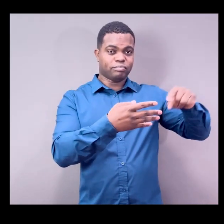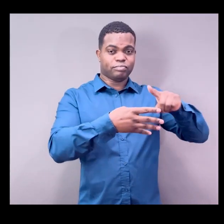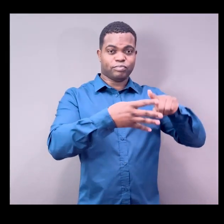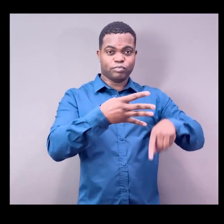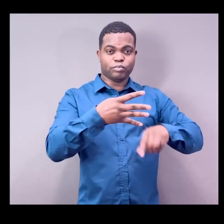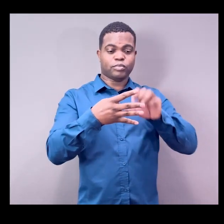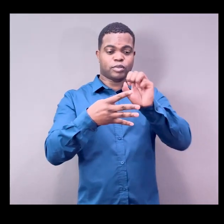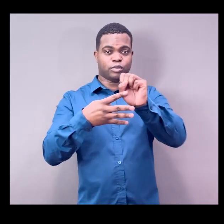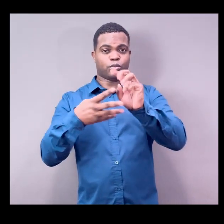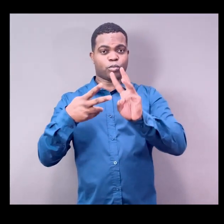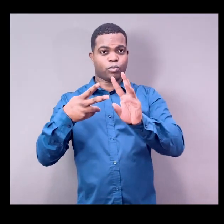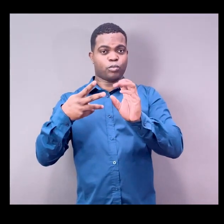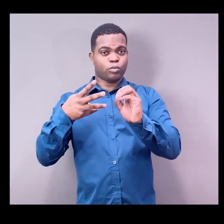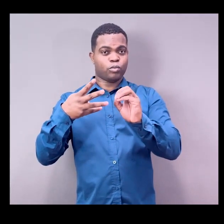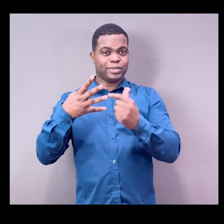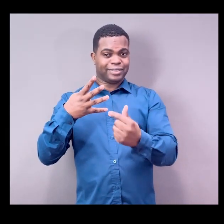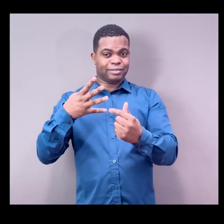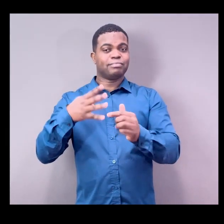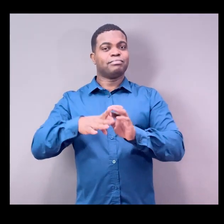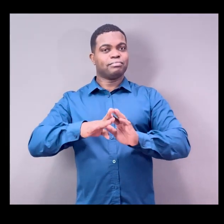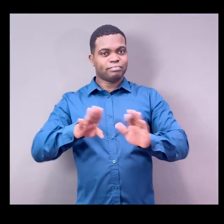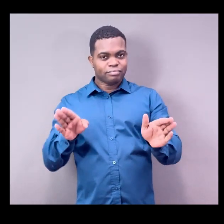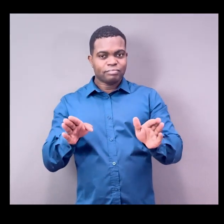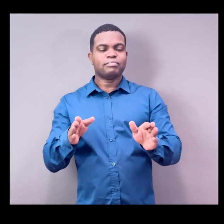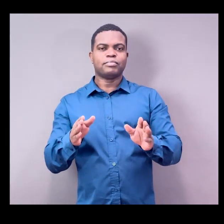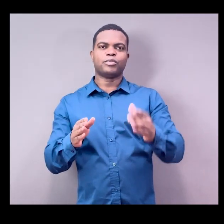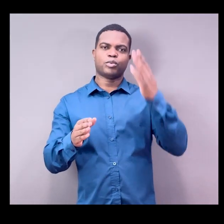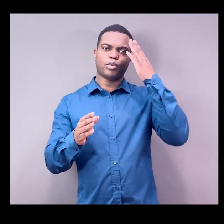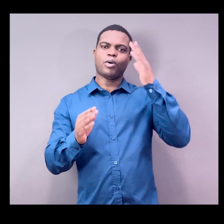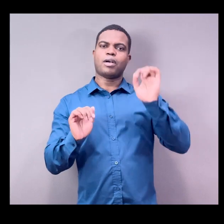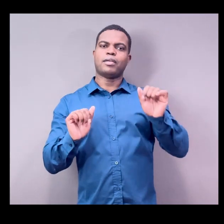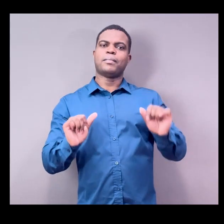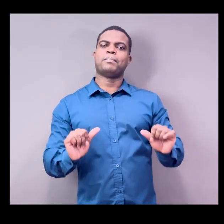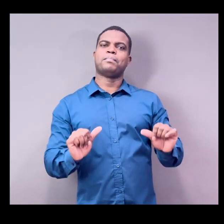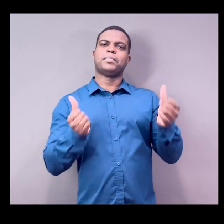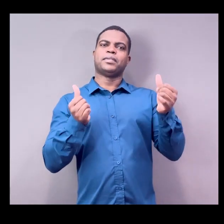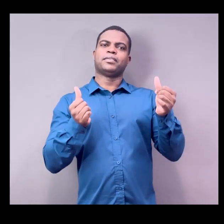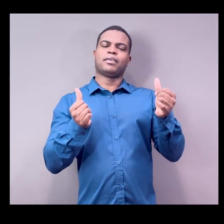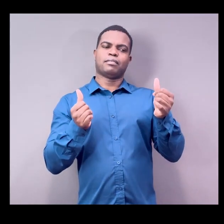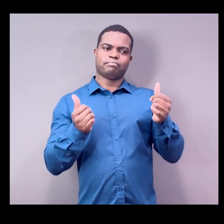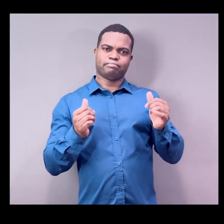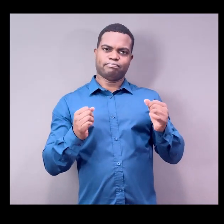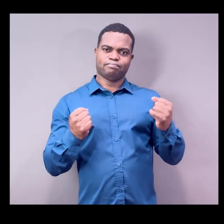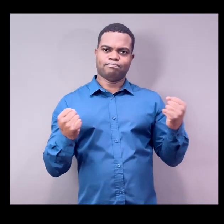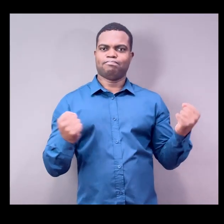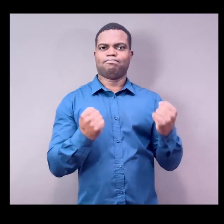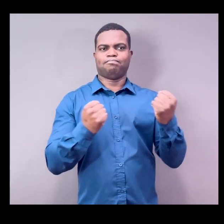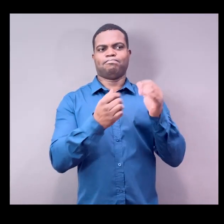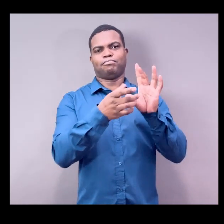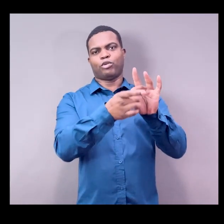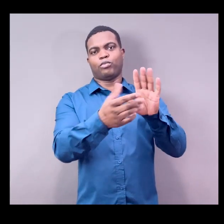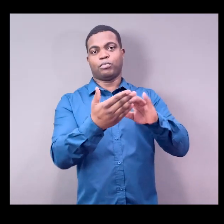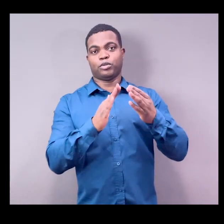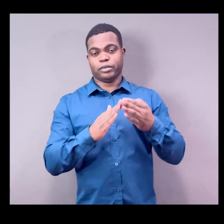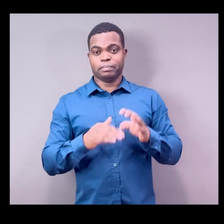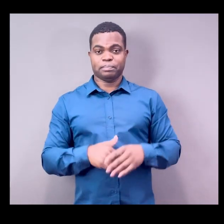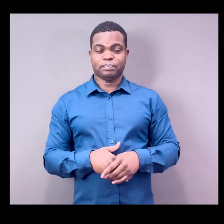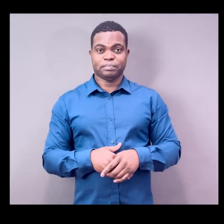and threats. And because you have done this, you are expecting a better outcome from your community